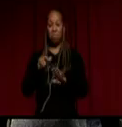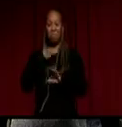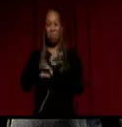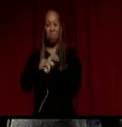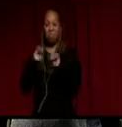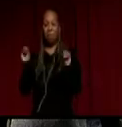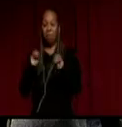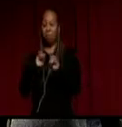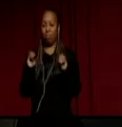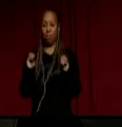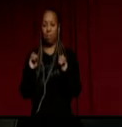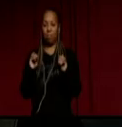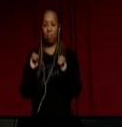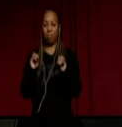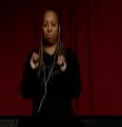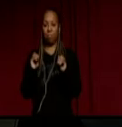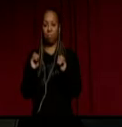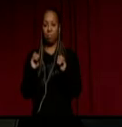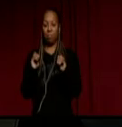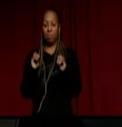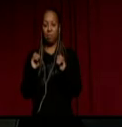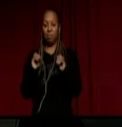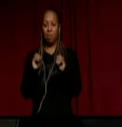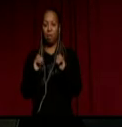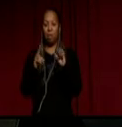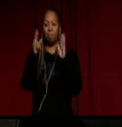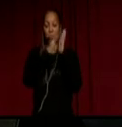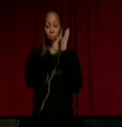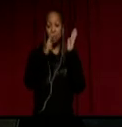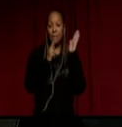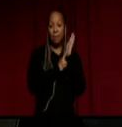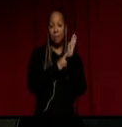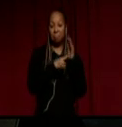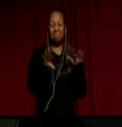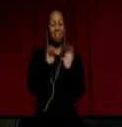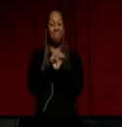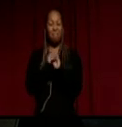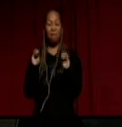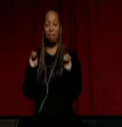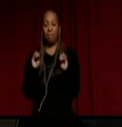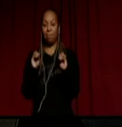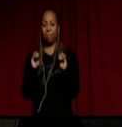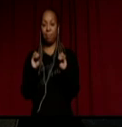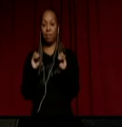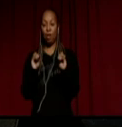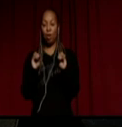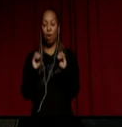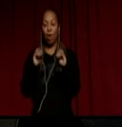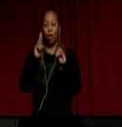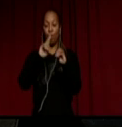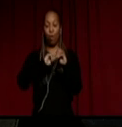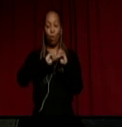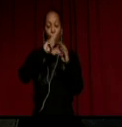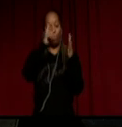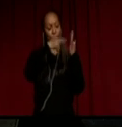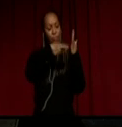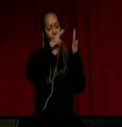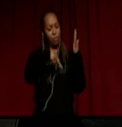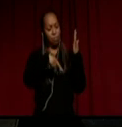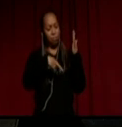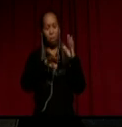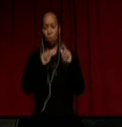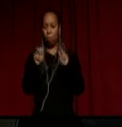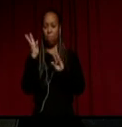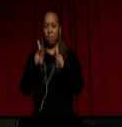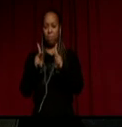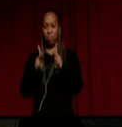no institutional review board, nothing, no review, no experts sitting around the